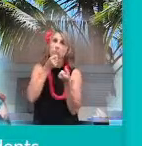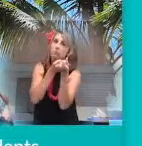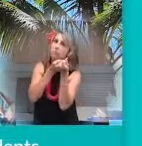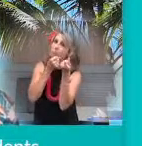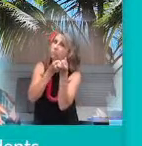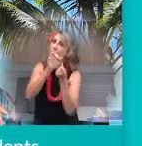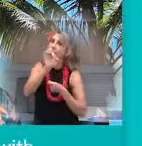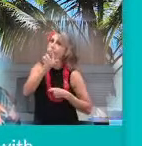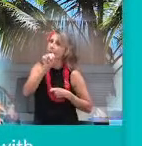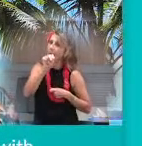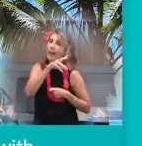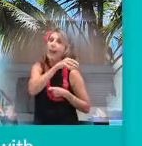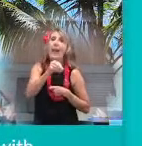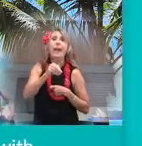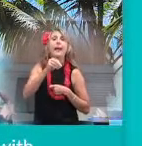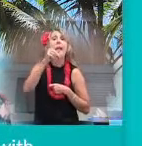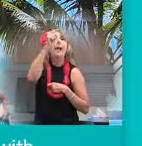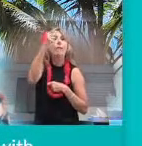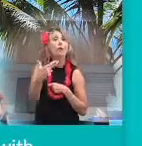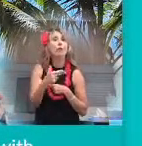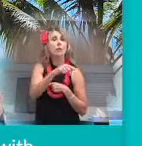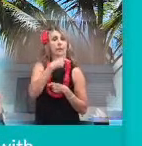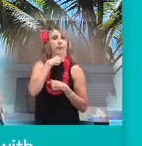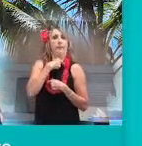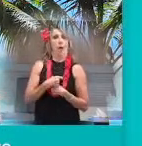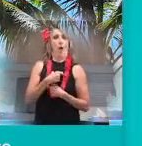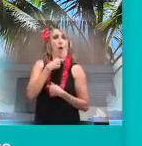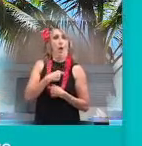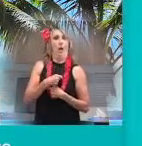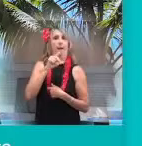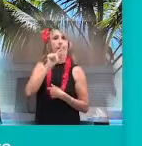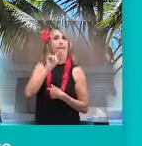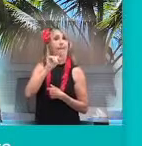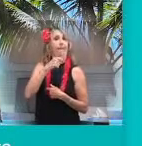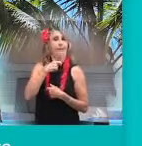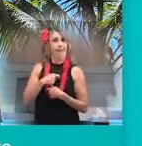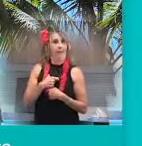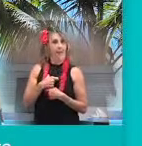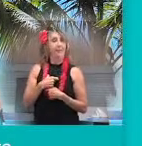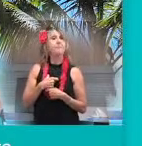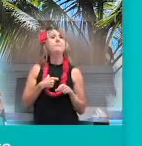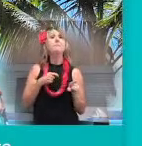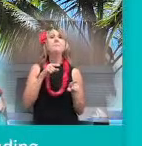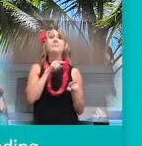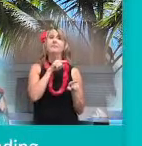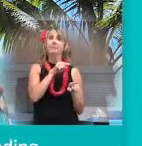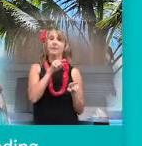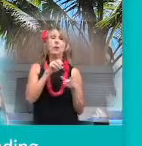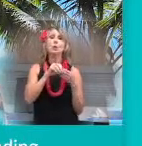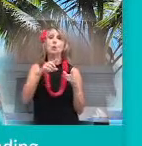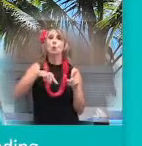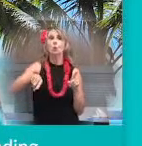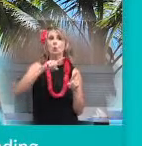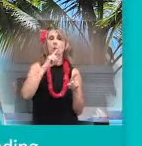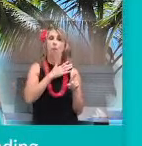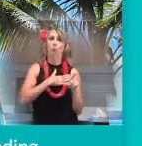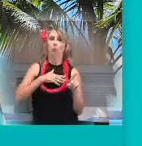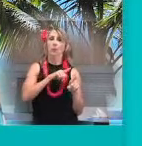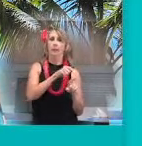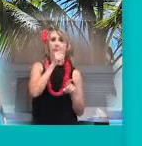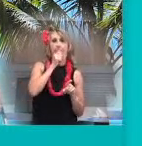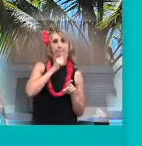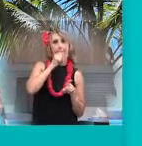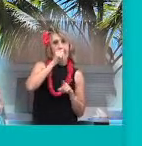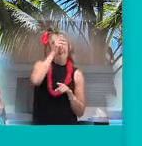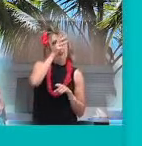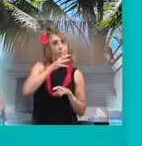Over the years, students have told Keith it is his patience with them that they most appreciate. And that has led to him understanding